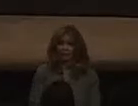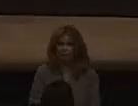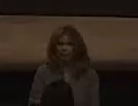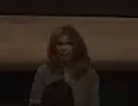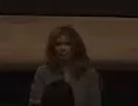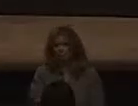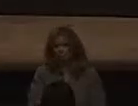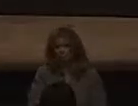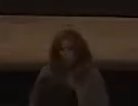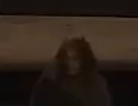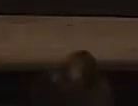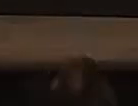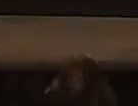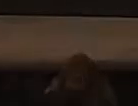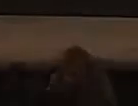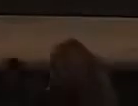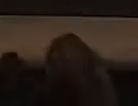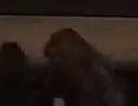Thank you.